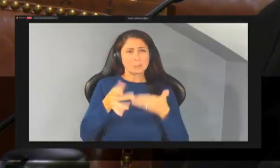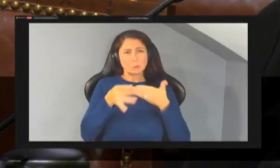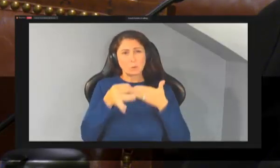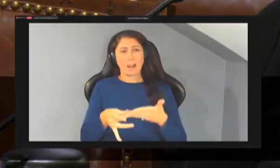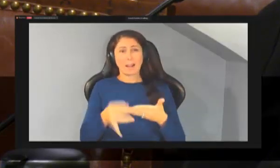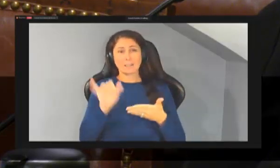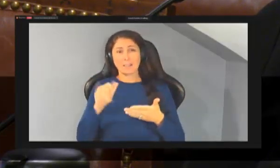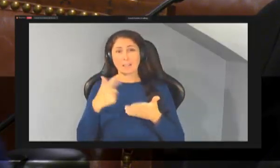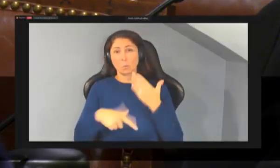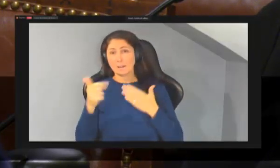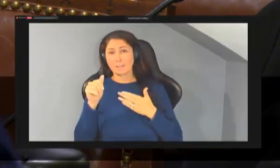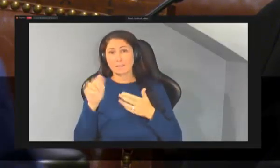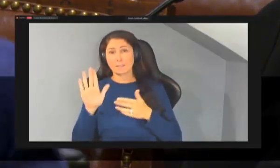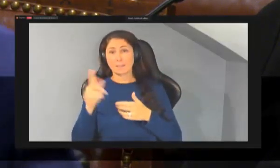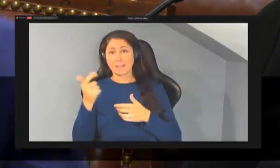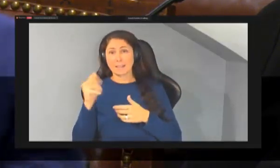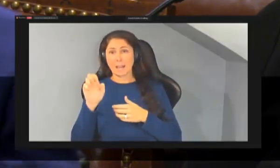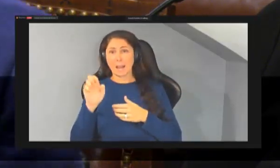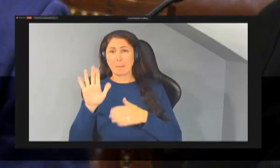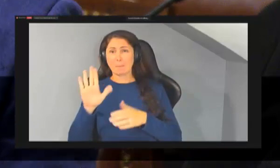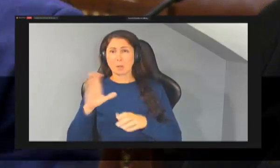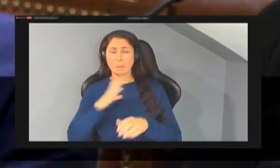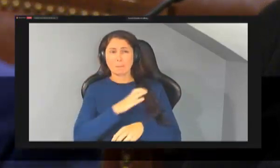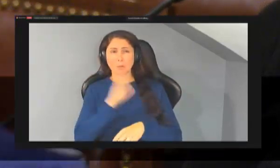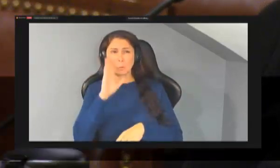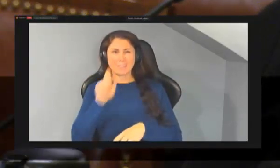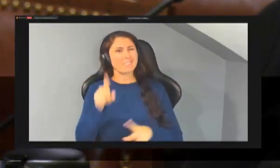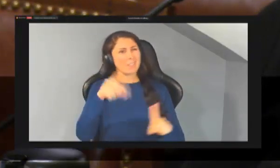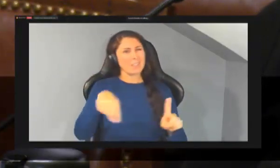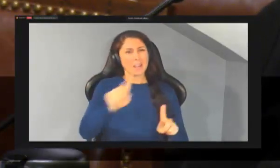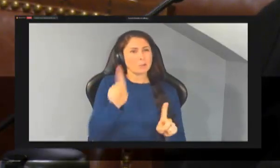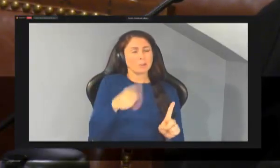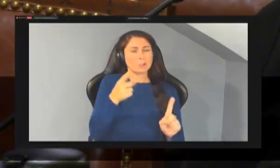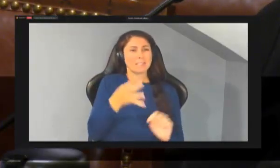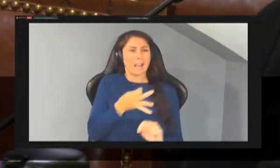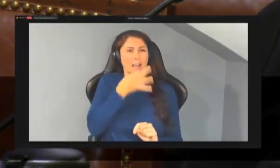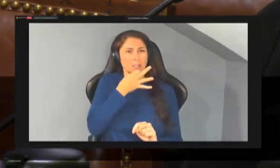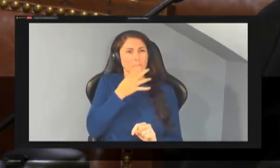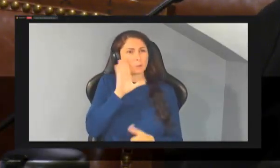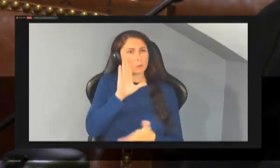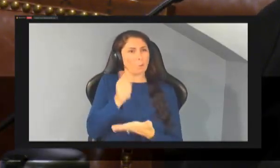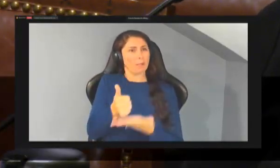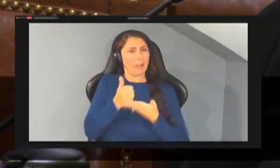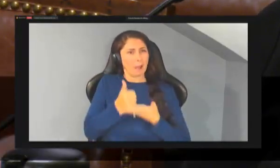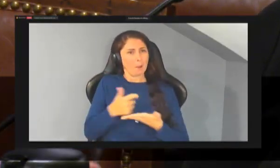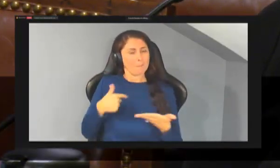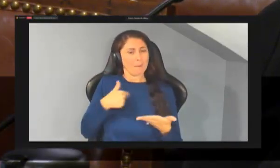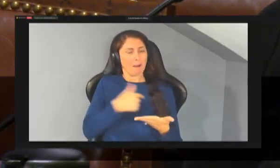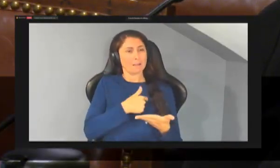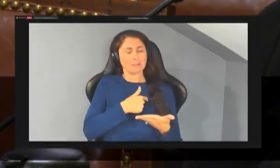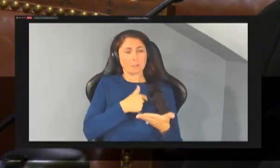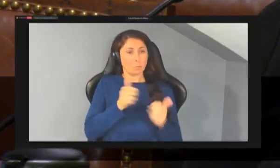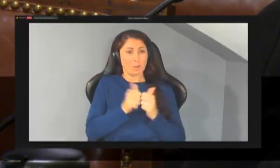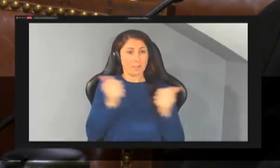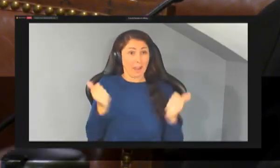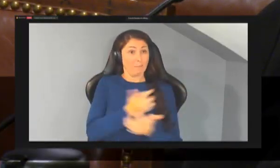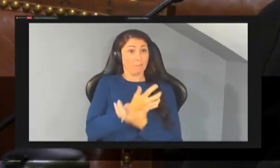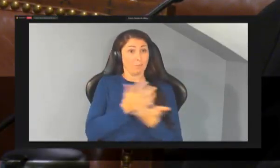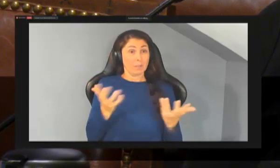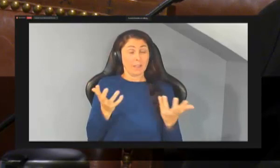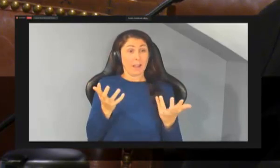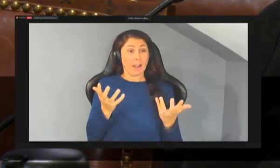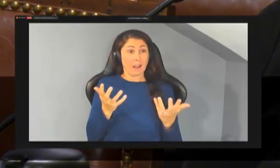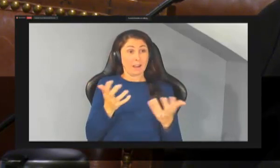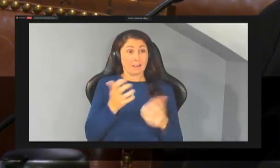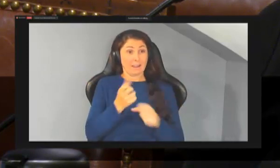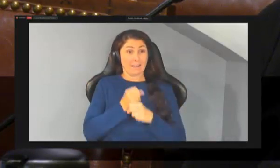need. So they're just really, really experts in it, and will help us with Everything from getting as far as we are